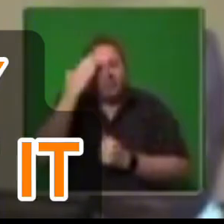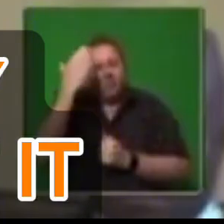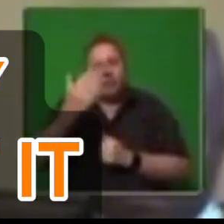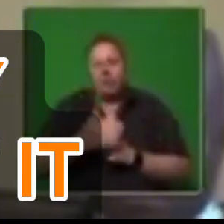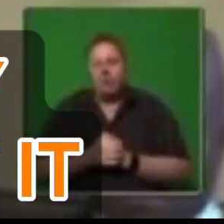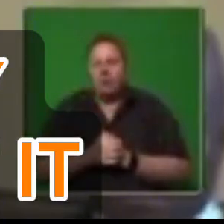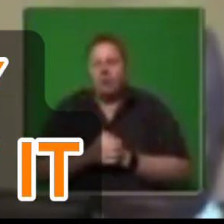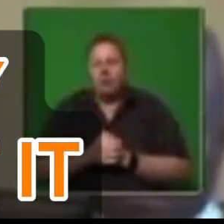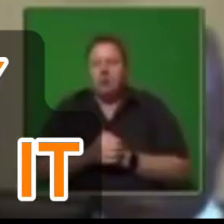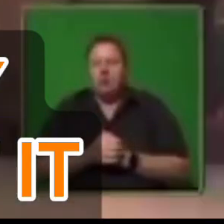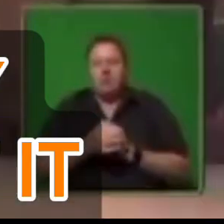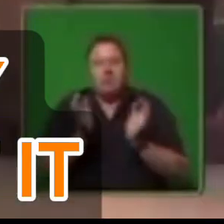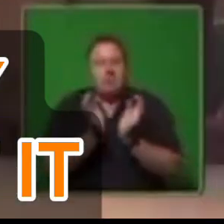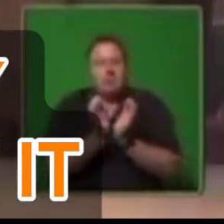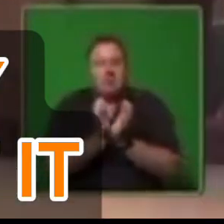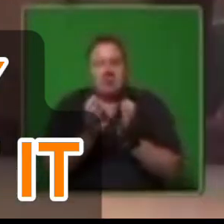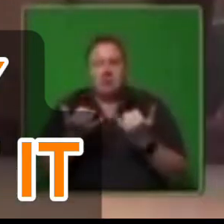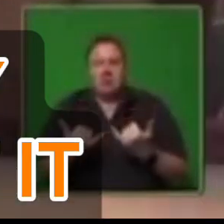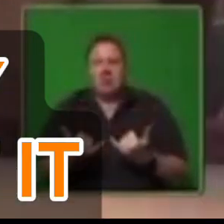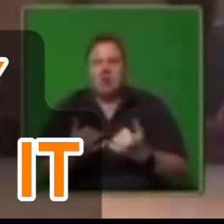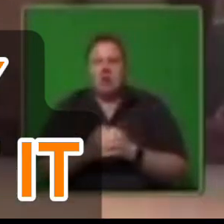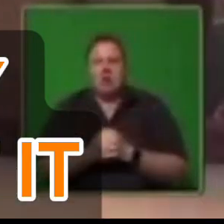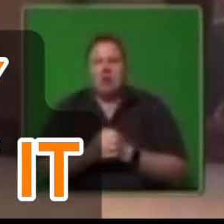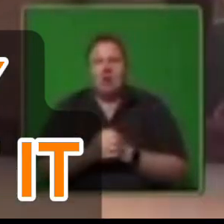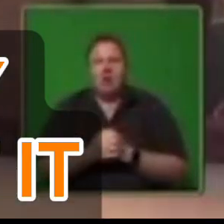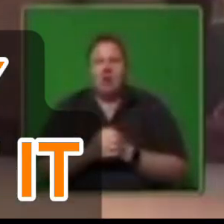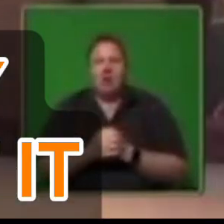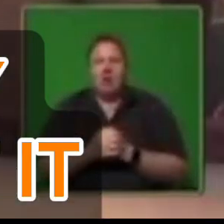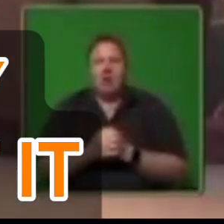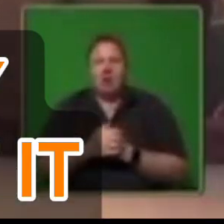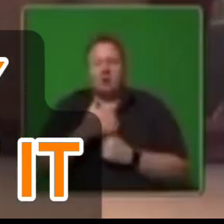We gather here as we mourn